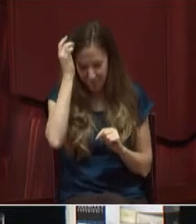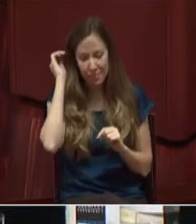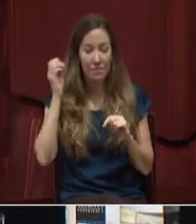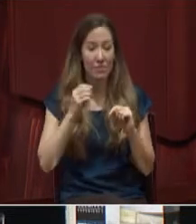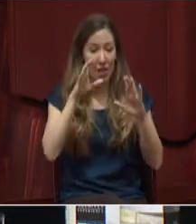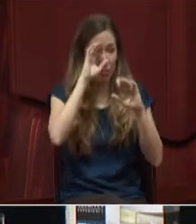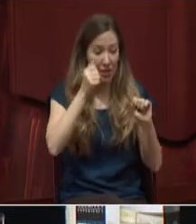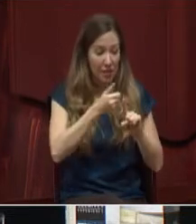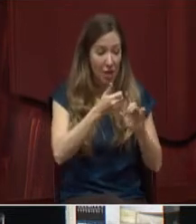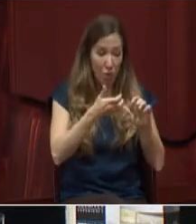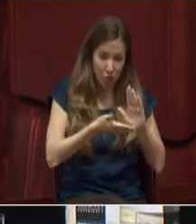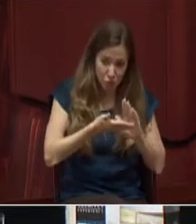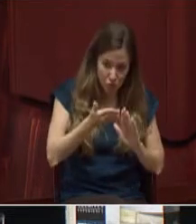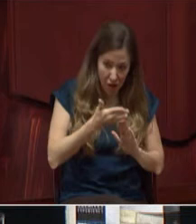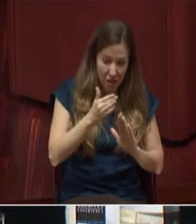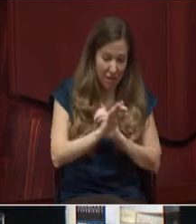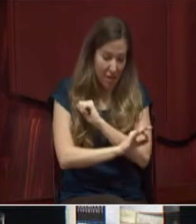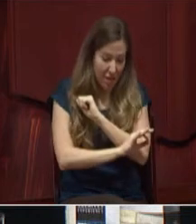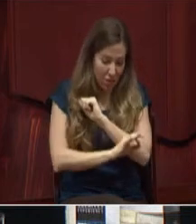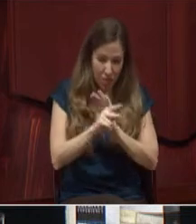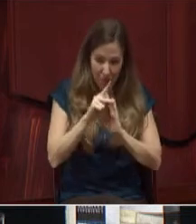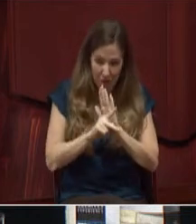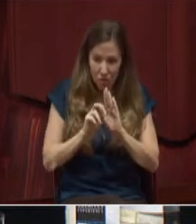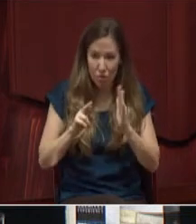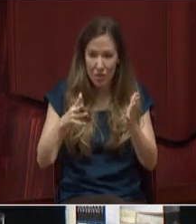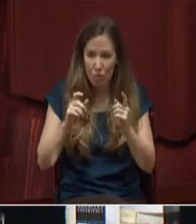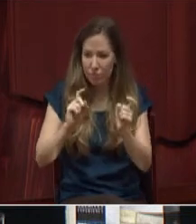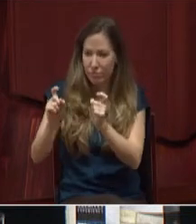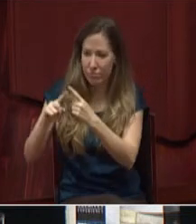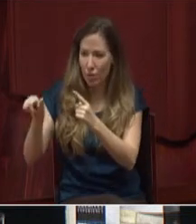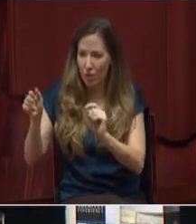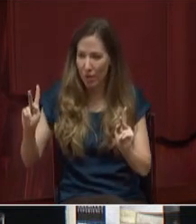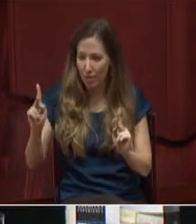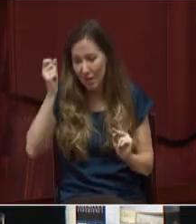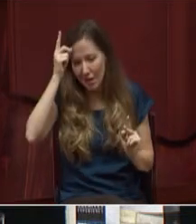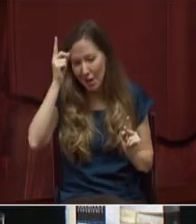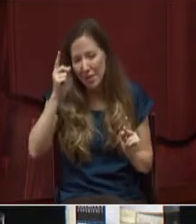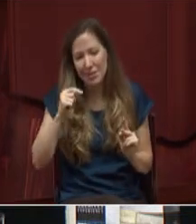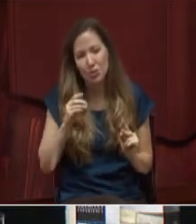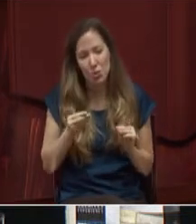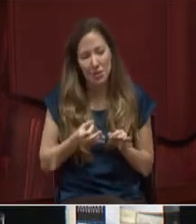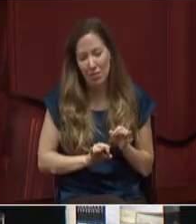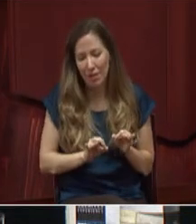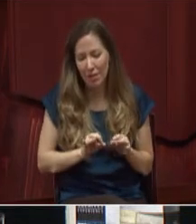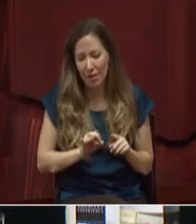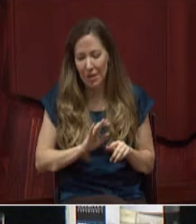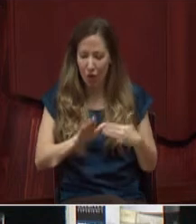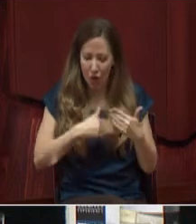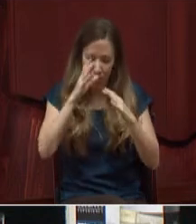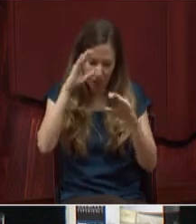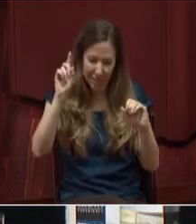I'm oversimplifying because all presidents have to make the ultimate tough, courageous decisions and generally set strategic